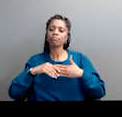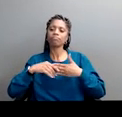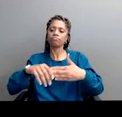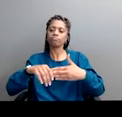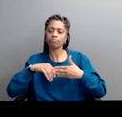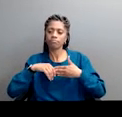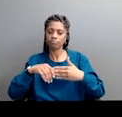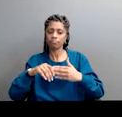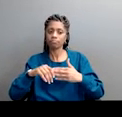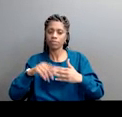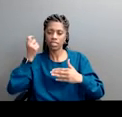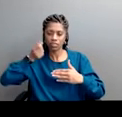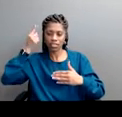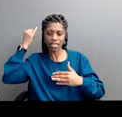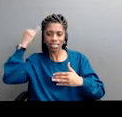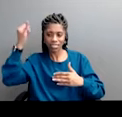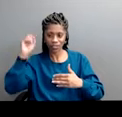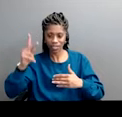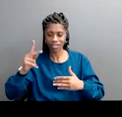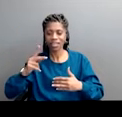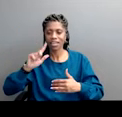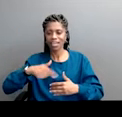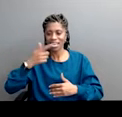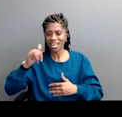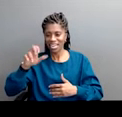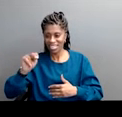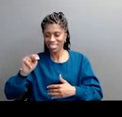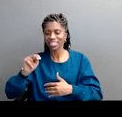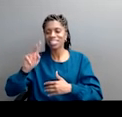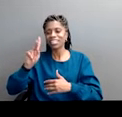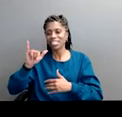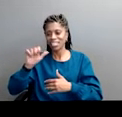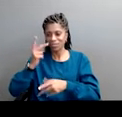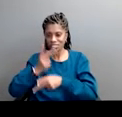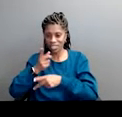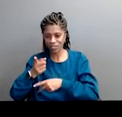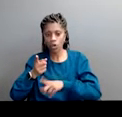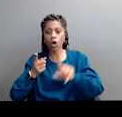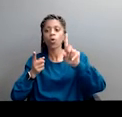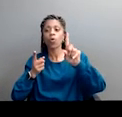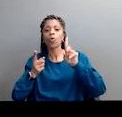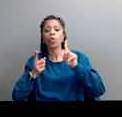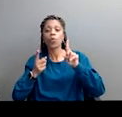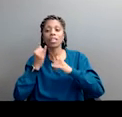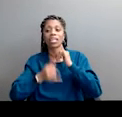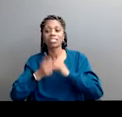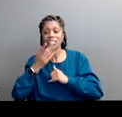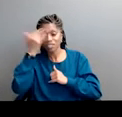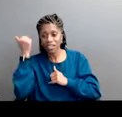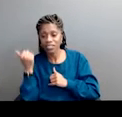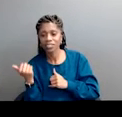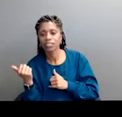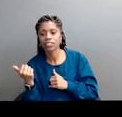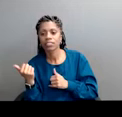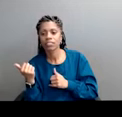with that ian over to you sir and i'm going to turn off my video you're in good hands with kenya and ian we'll see you all in a little bit oh yeah one last thing sorry one last thing and that is